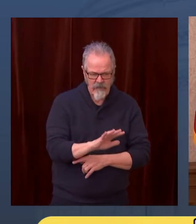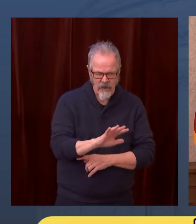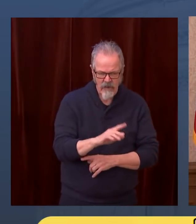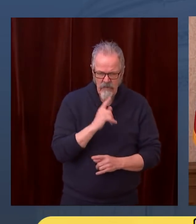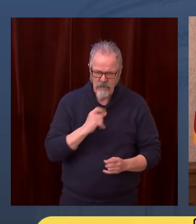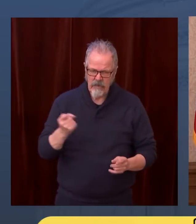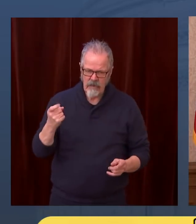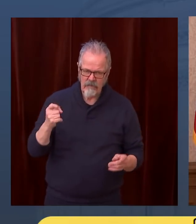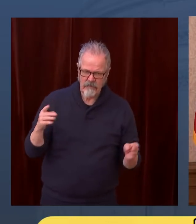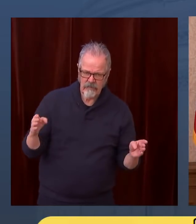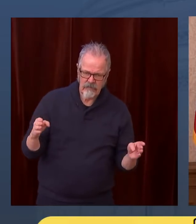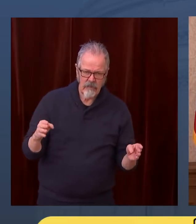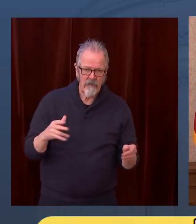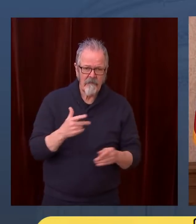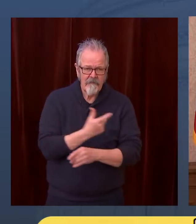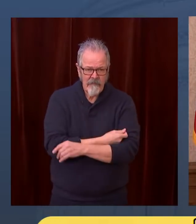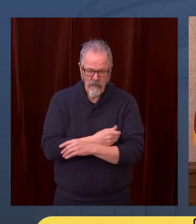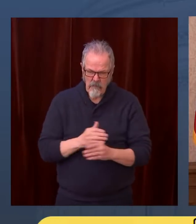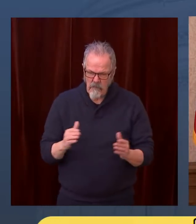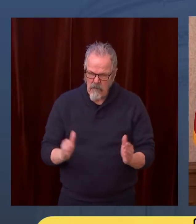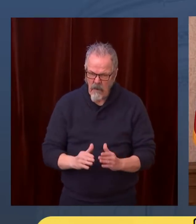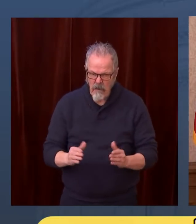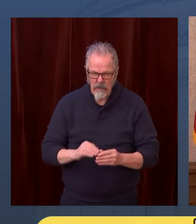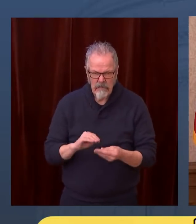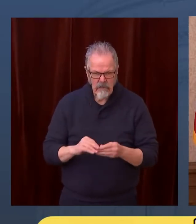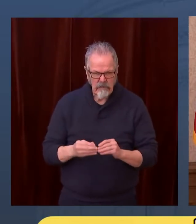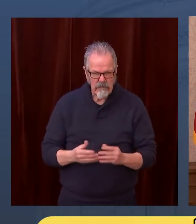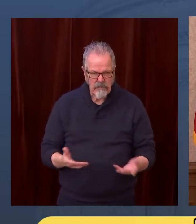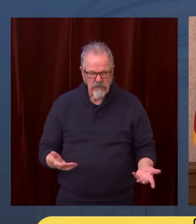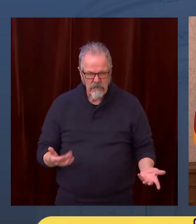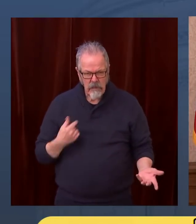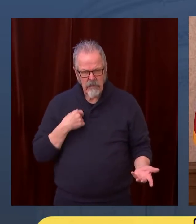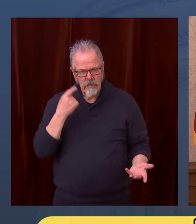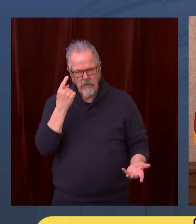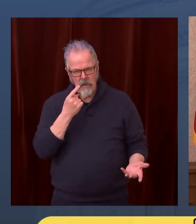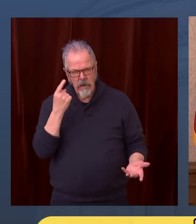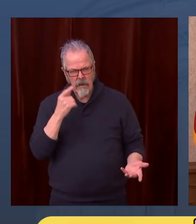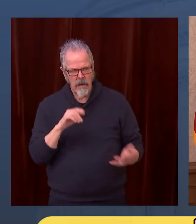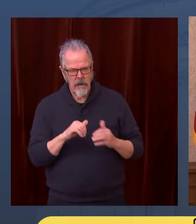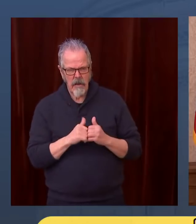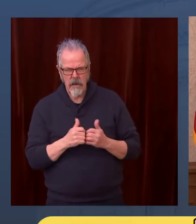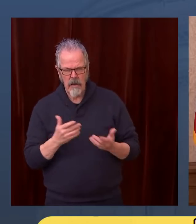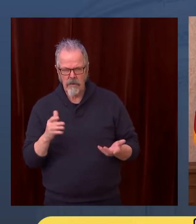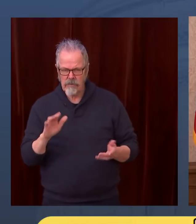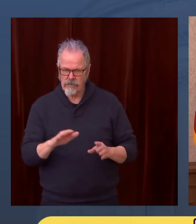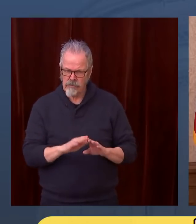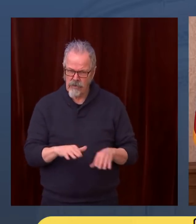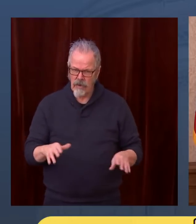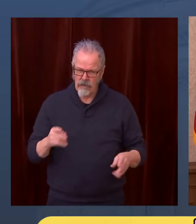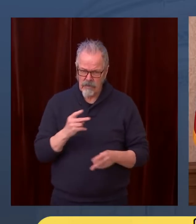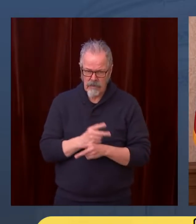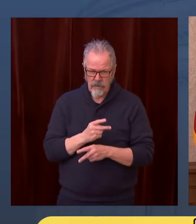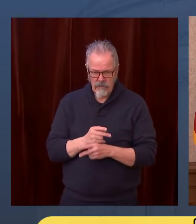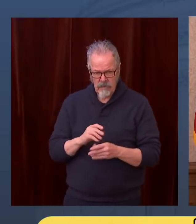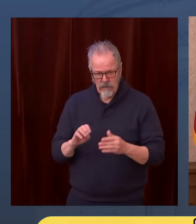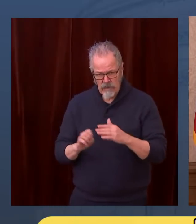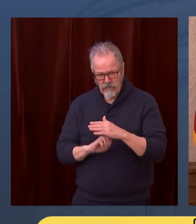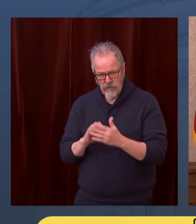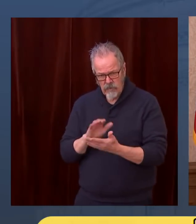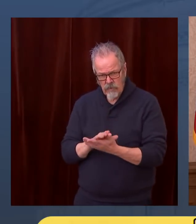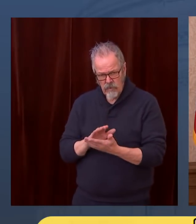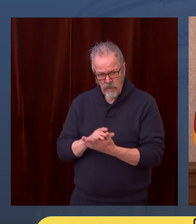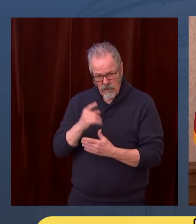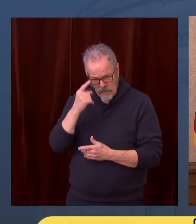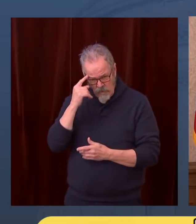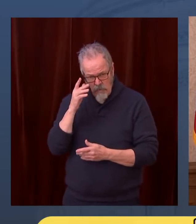yet eligible for the shots. Did you consider keeping masking requirements for childcare in elementary schools, and are you concerned about the